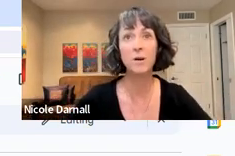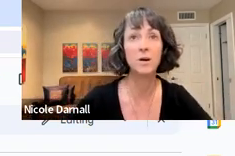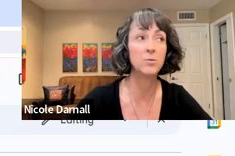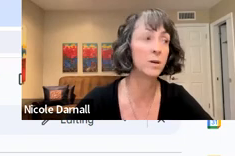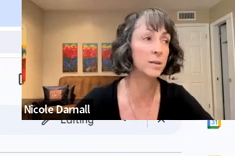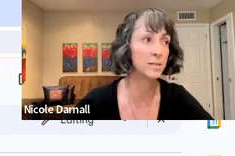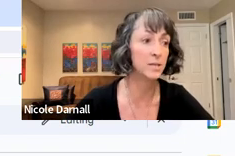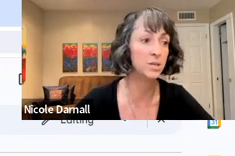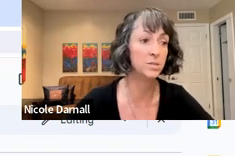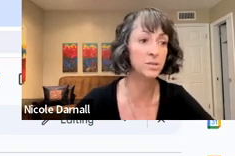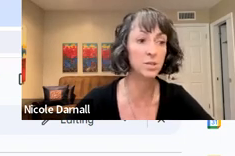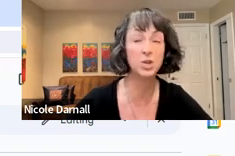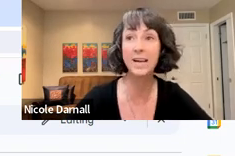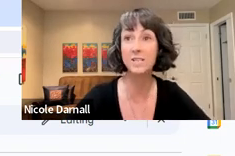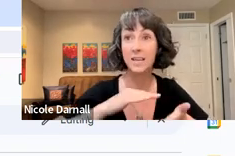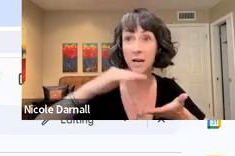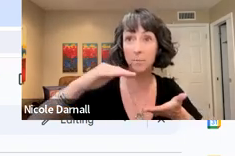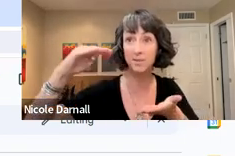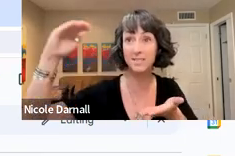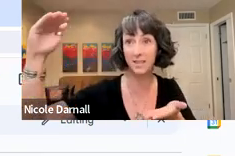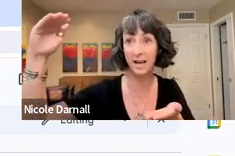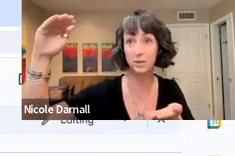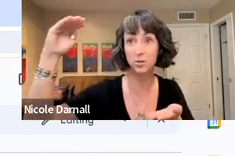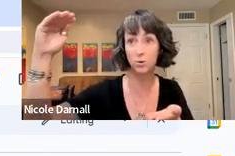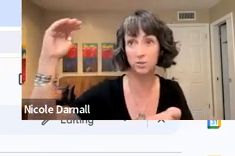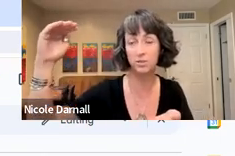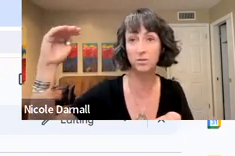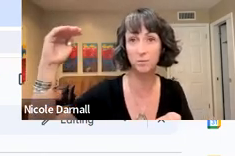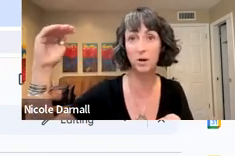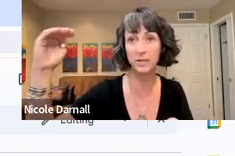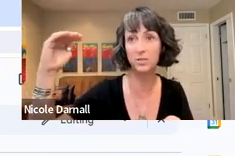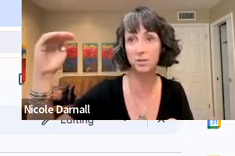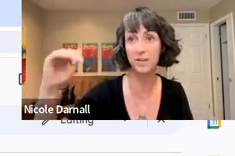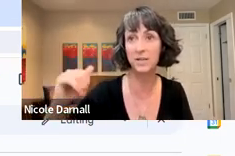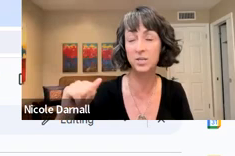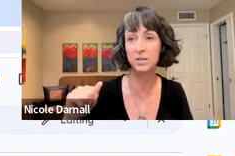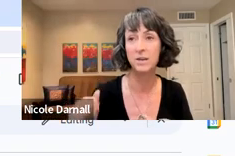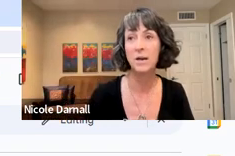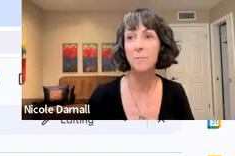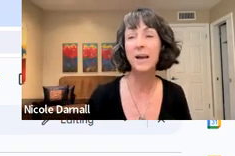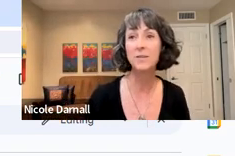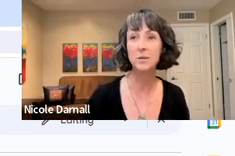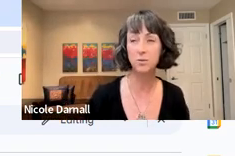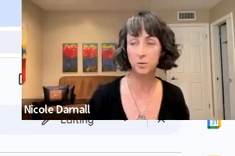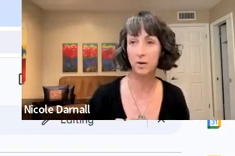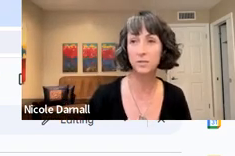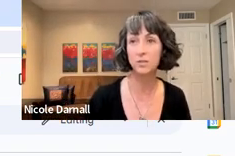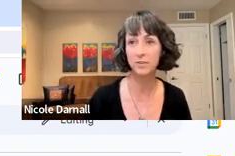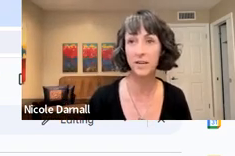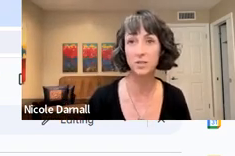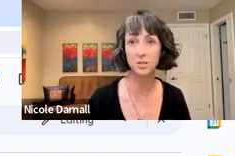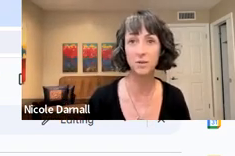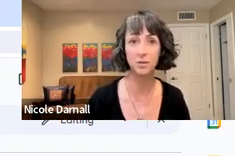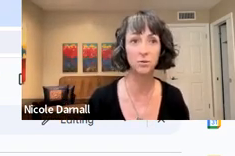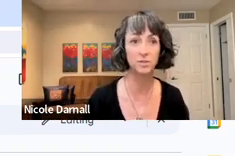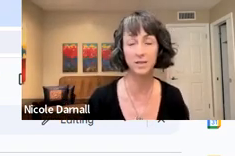for organizations that are trying to get up this ladder towards third-party certification. But I think third-party